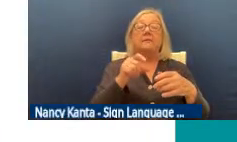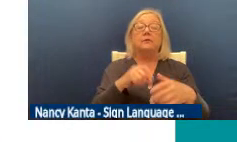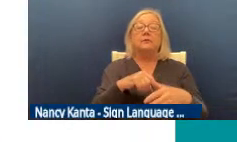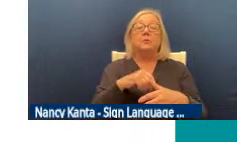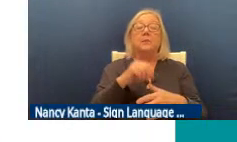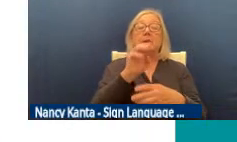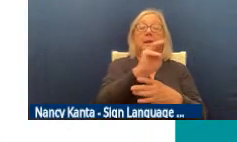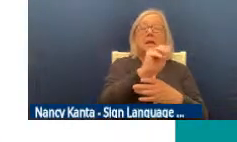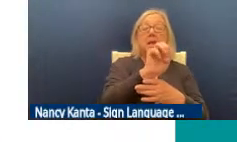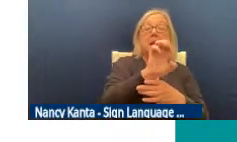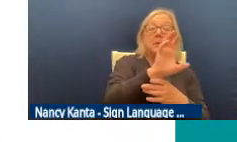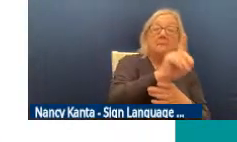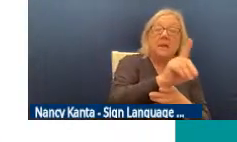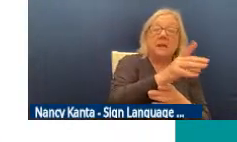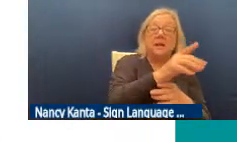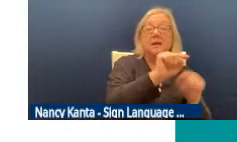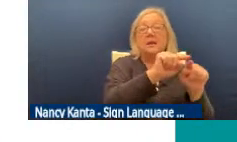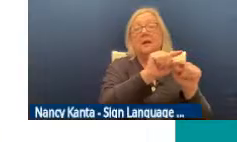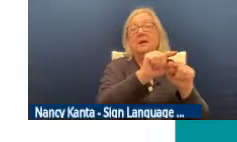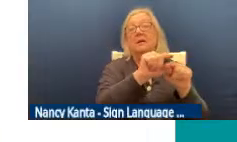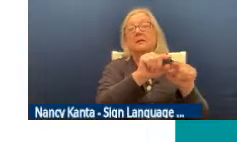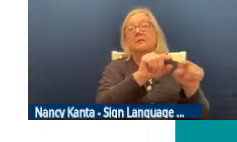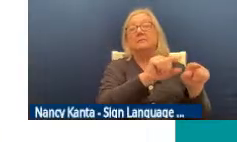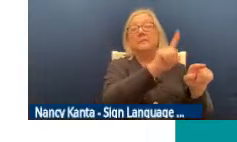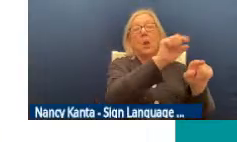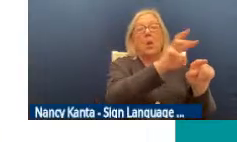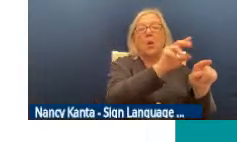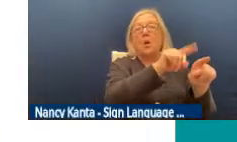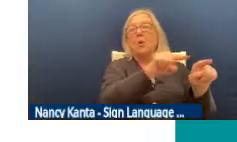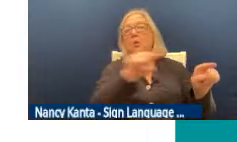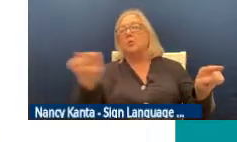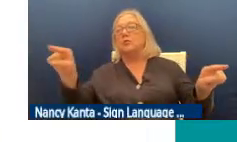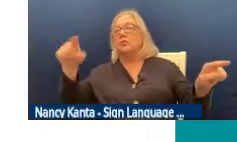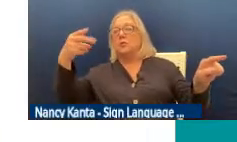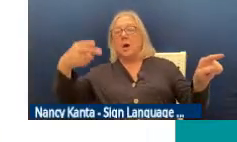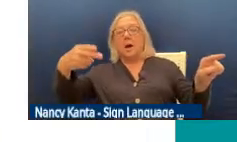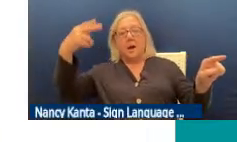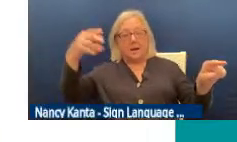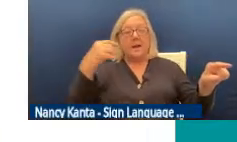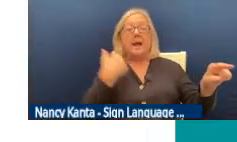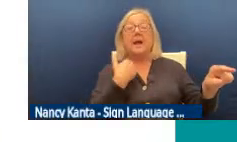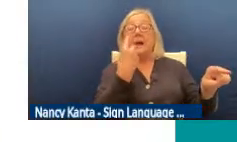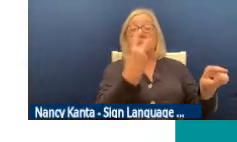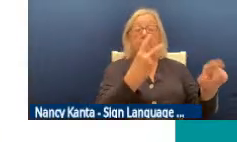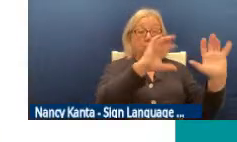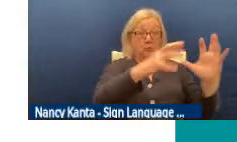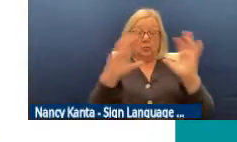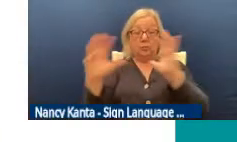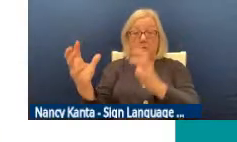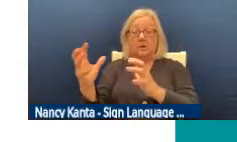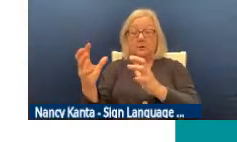these different areas. It's broken into 2 major categories, and you have to receive,